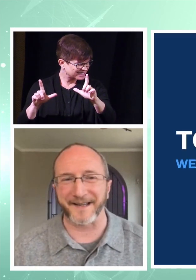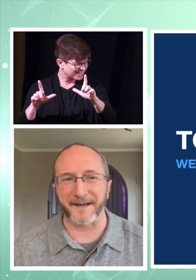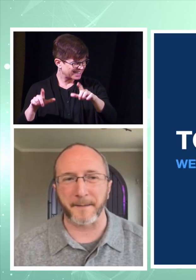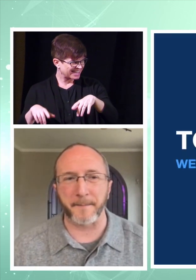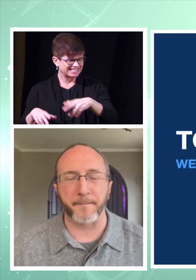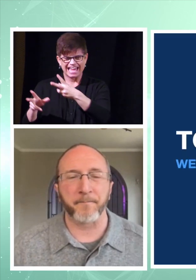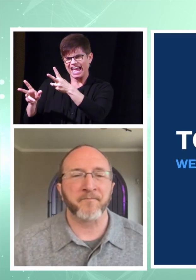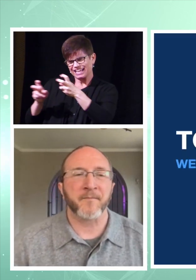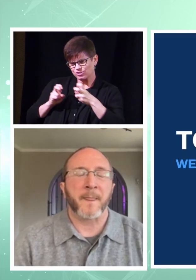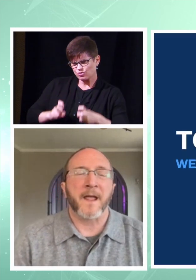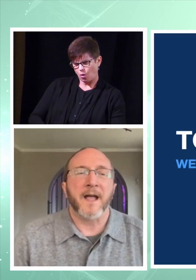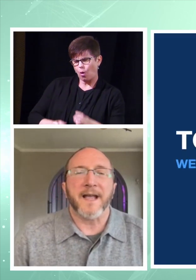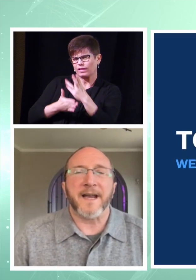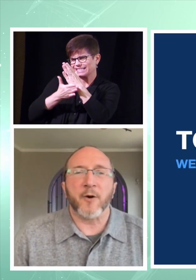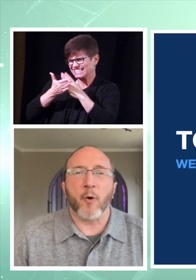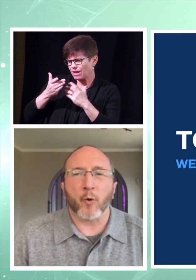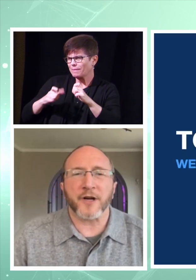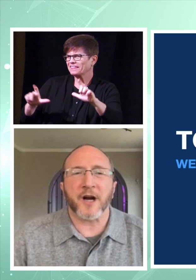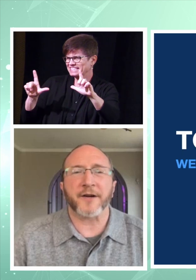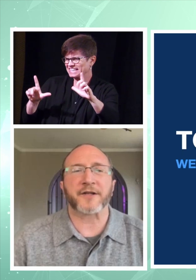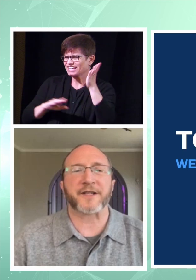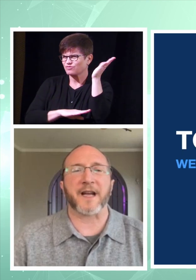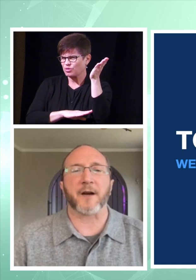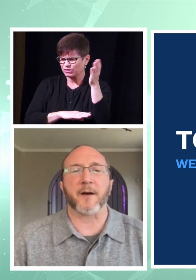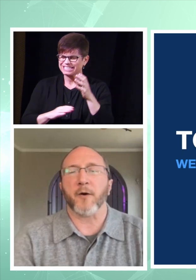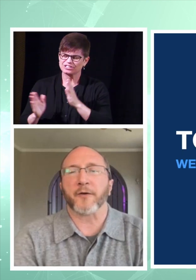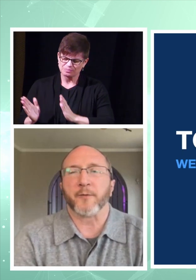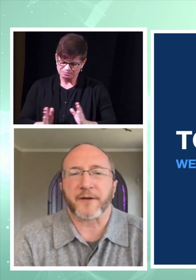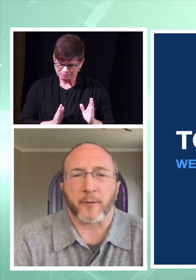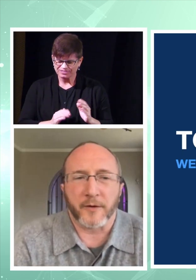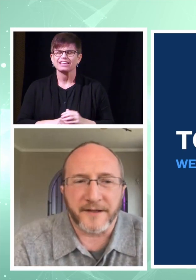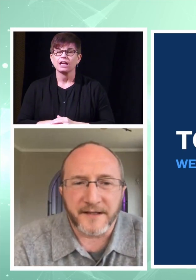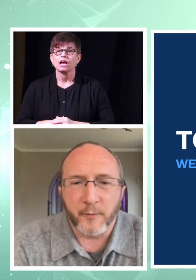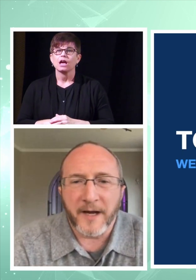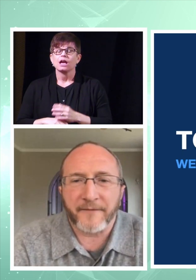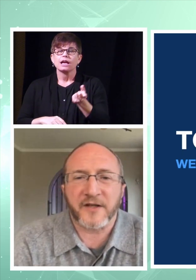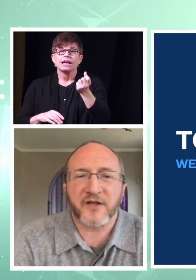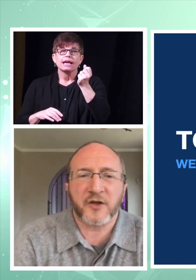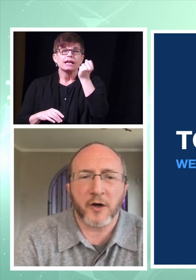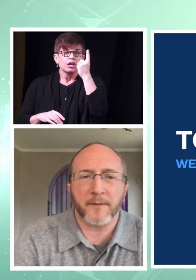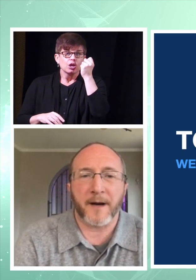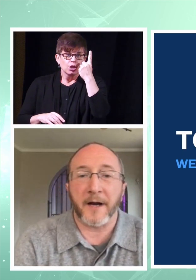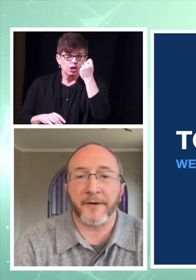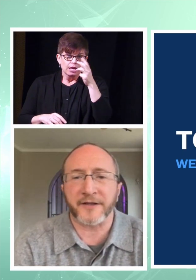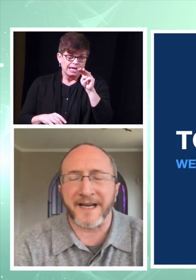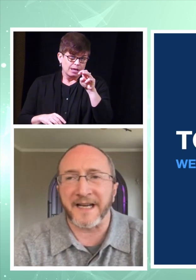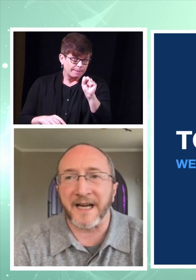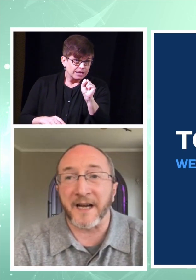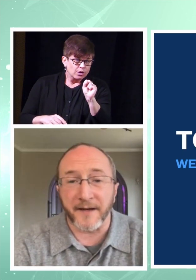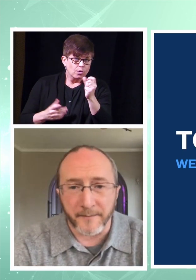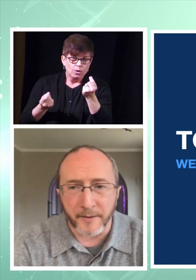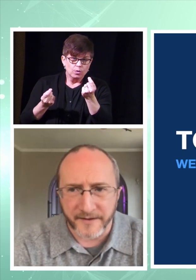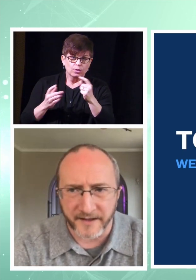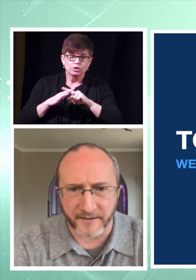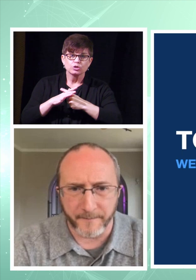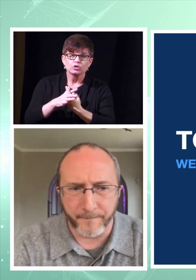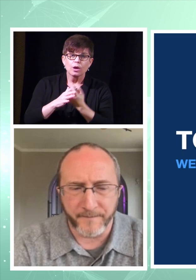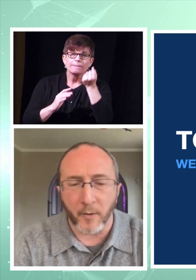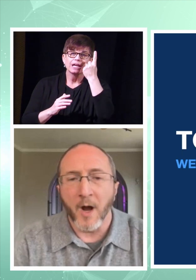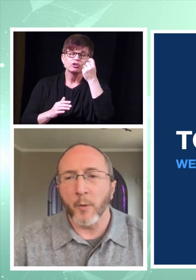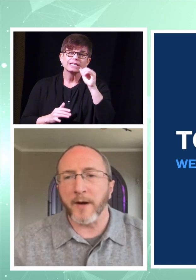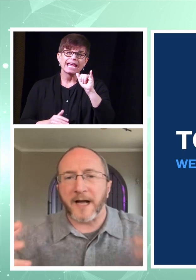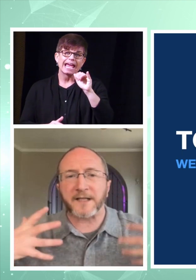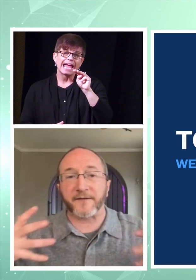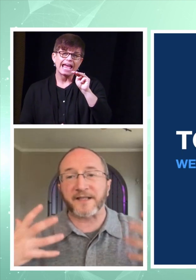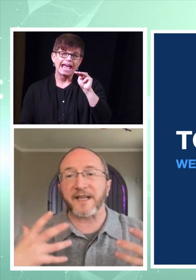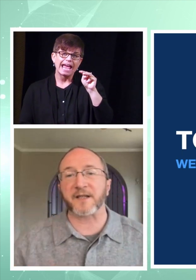today. In order to understand multiple sclerosis, we have to start by understanding the immune system.